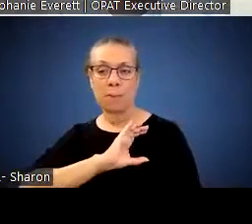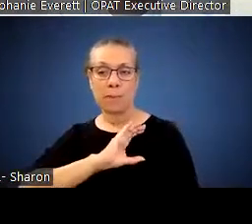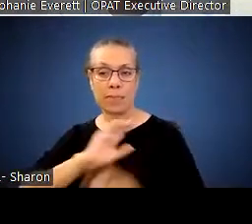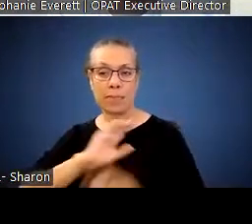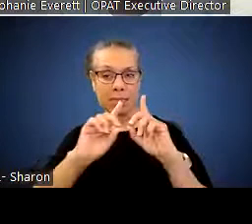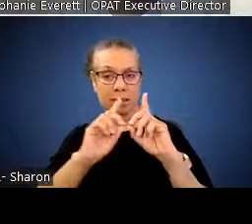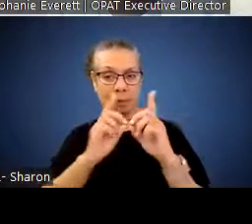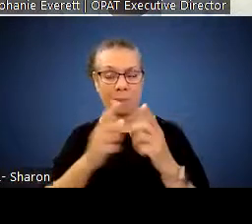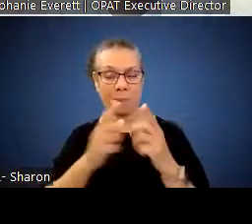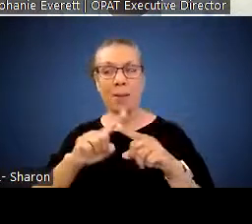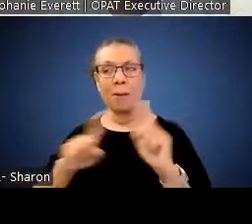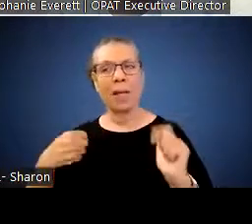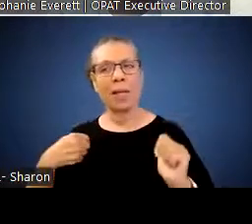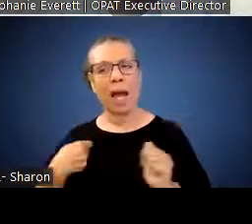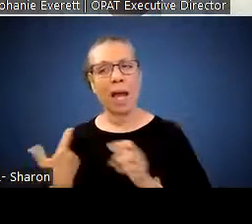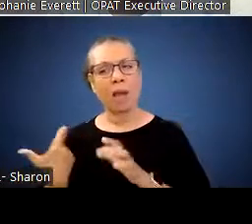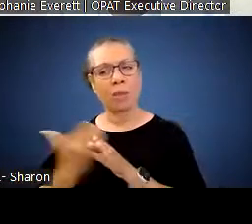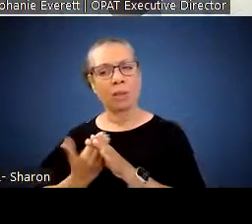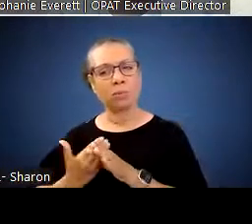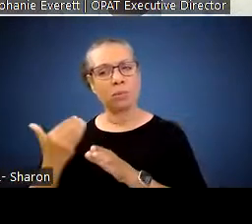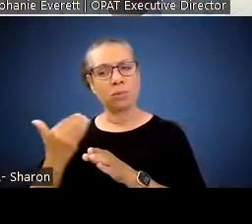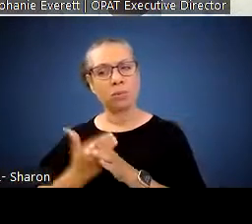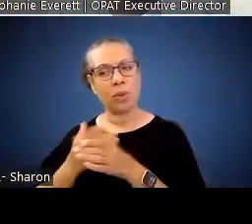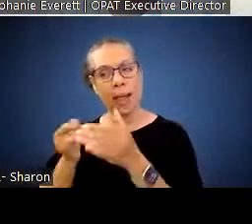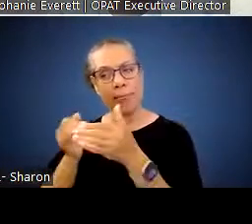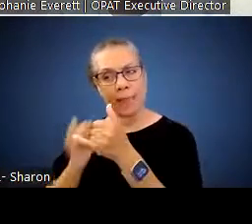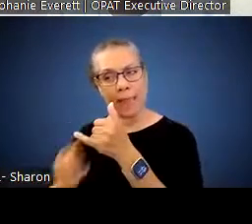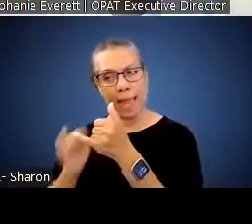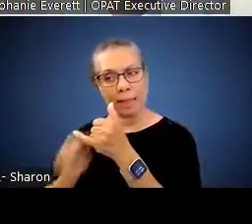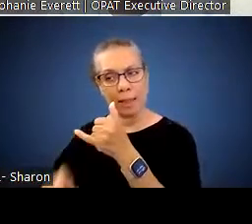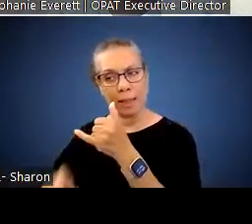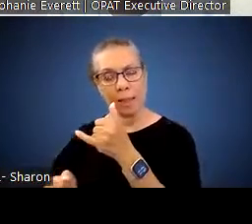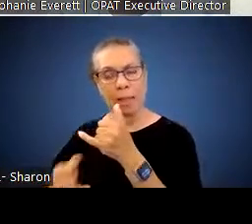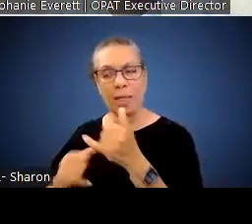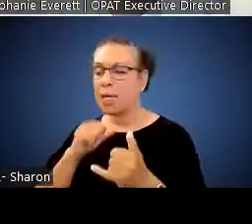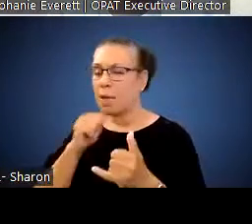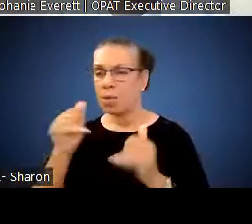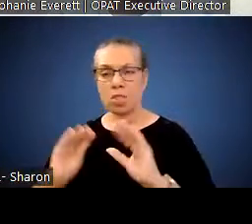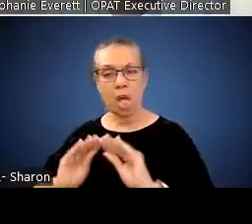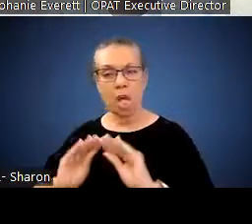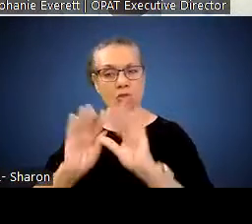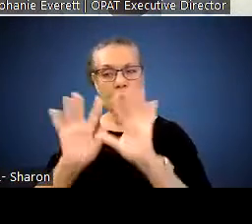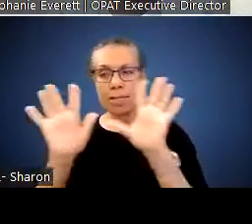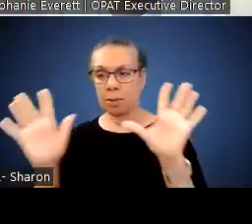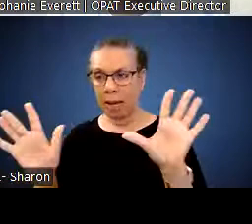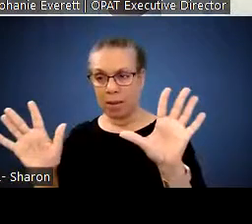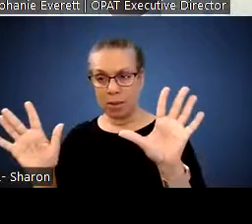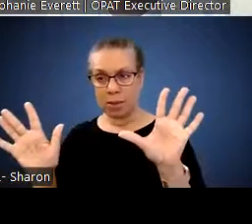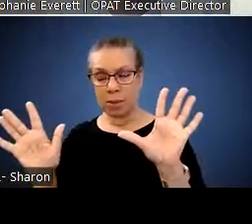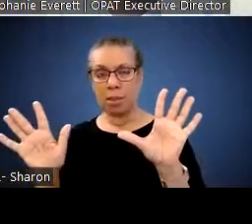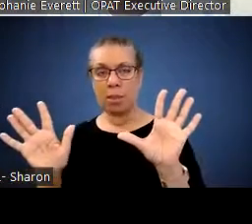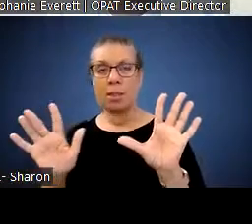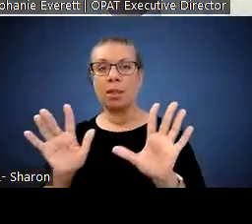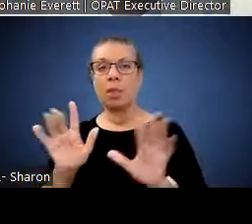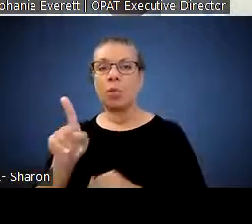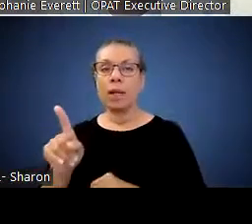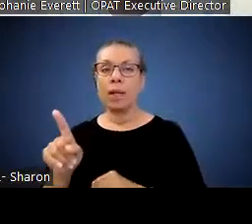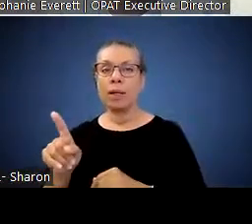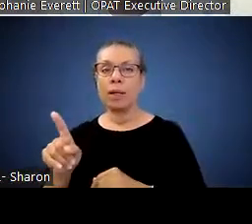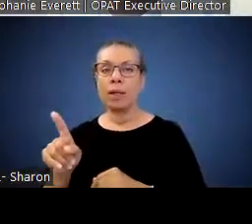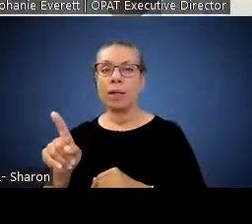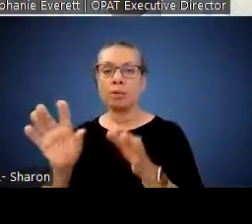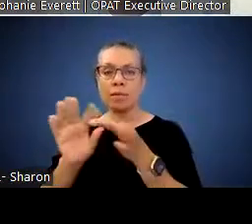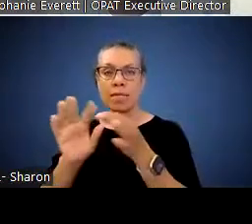troubled by the end, in which there was a lack of transparency, in which they said that there